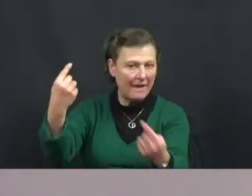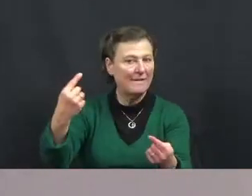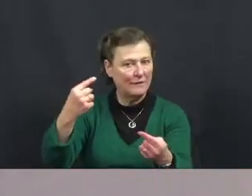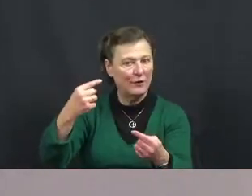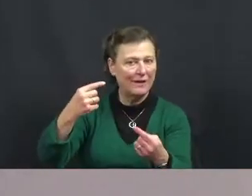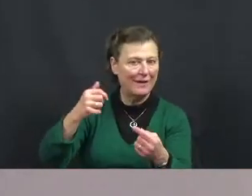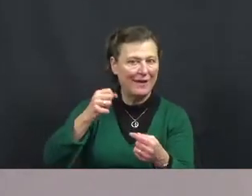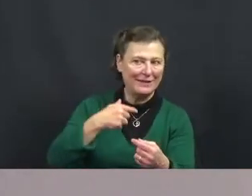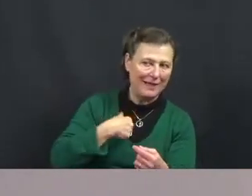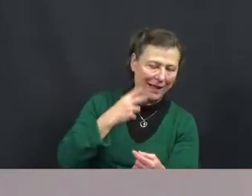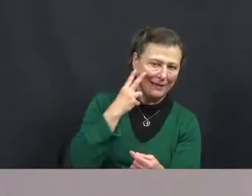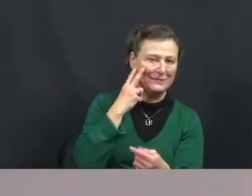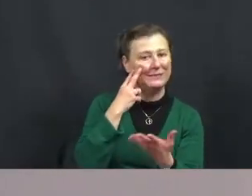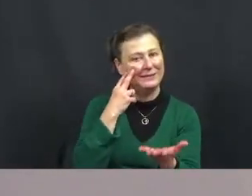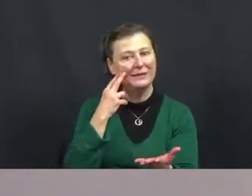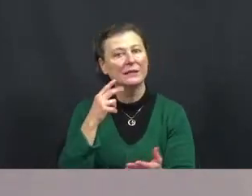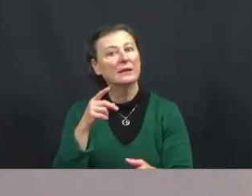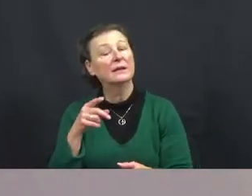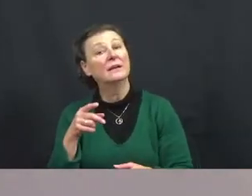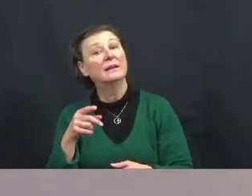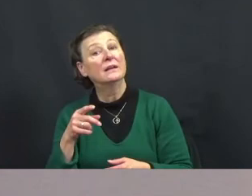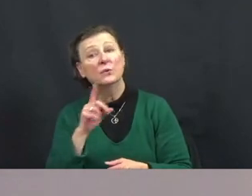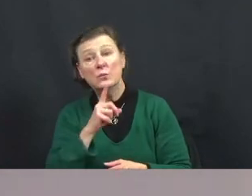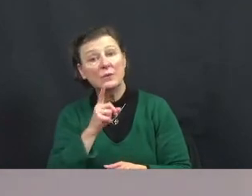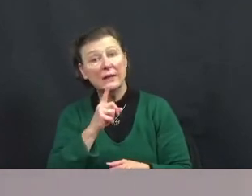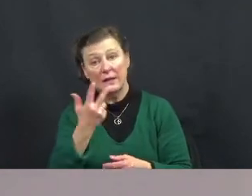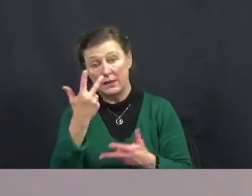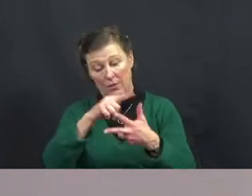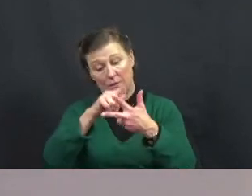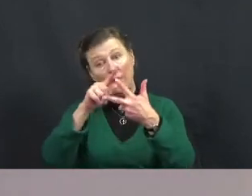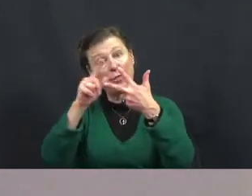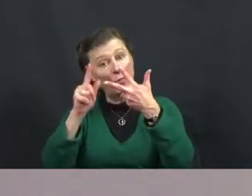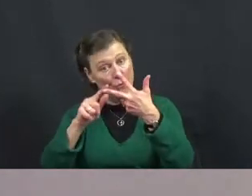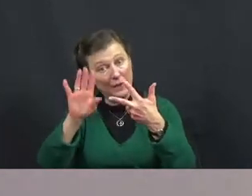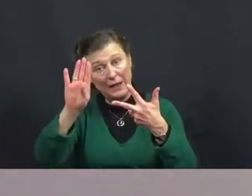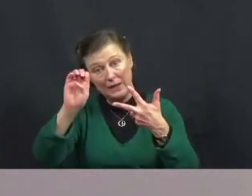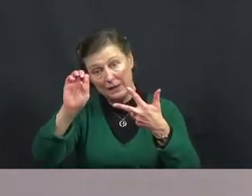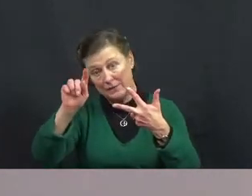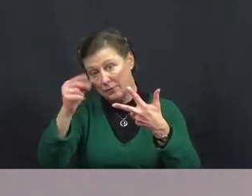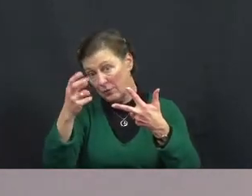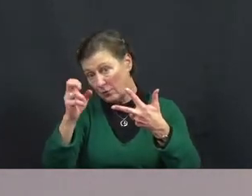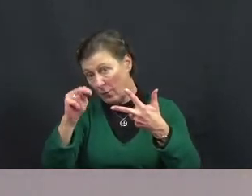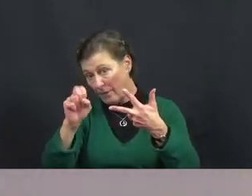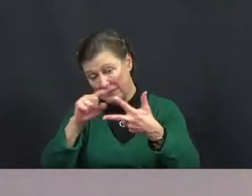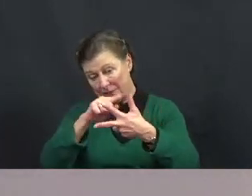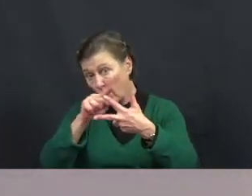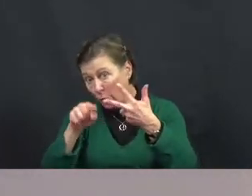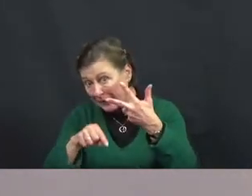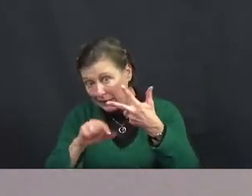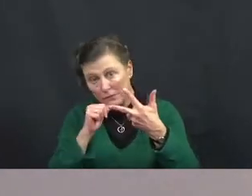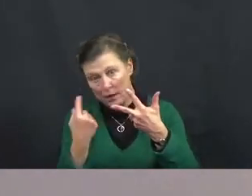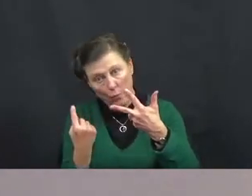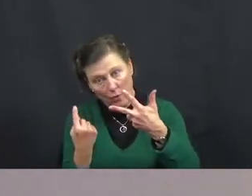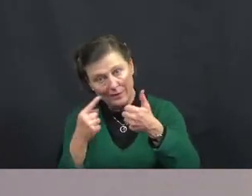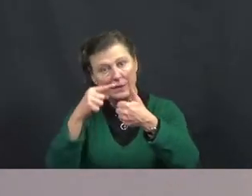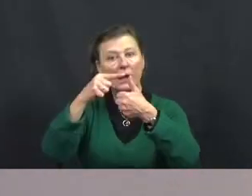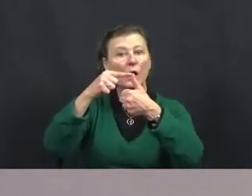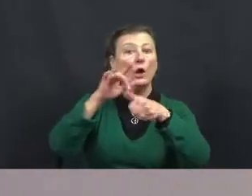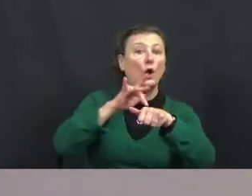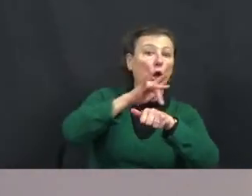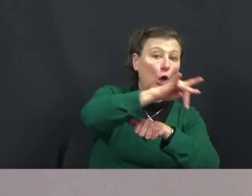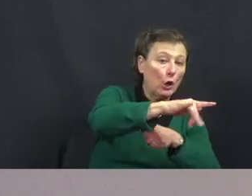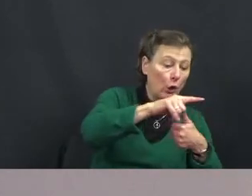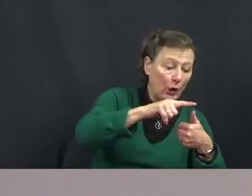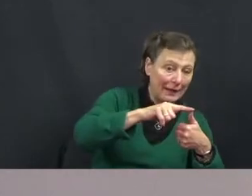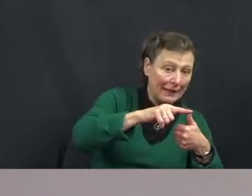tell. You see, there are really three Beethovens. There are three Beethovens, not one. There's early